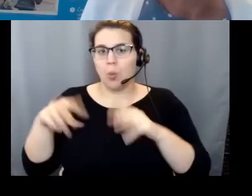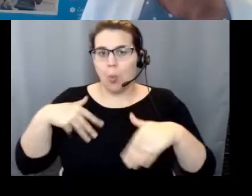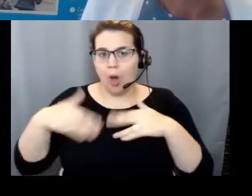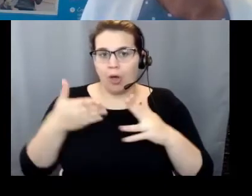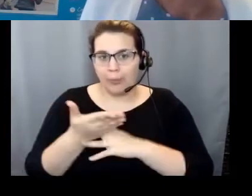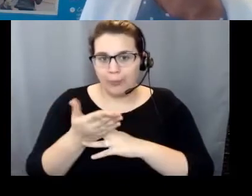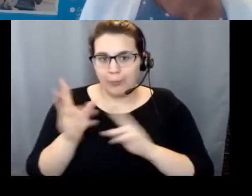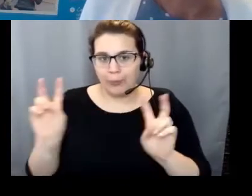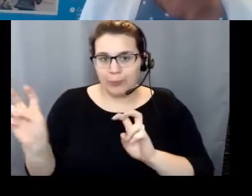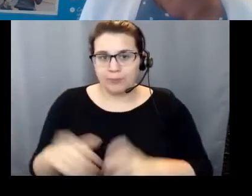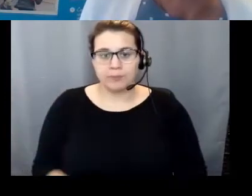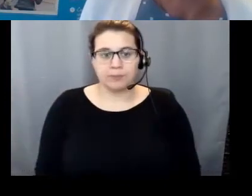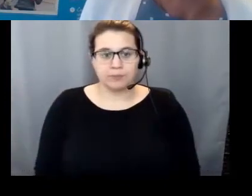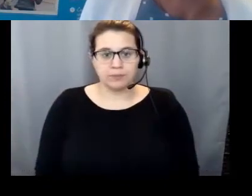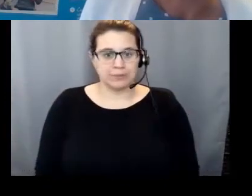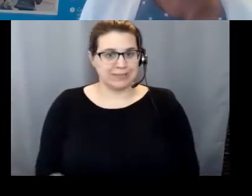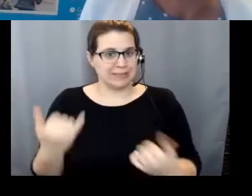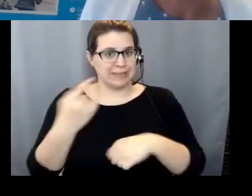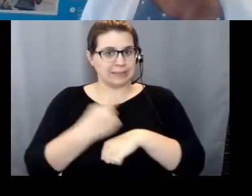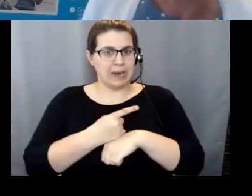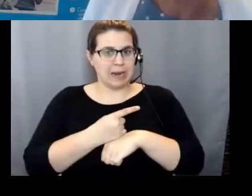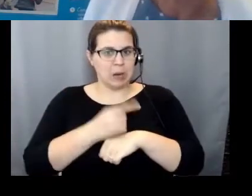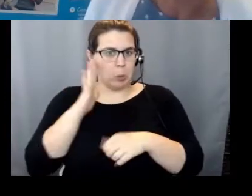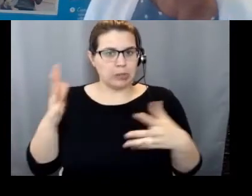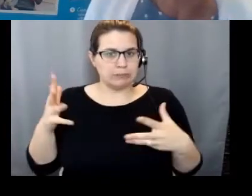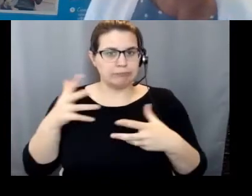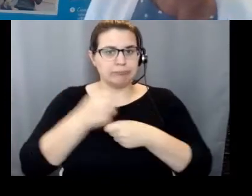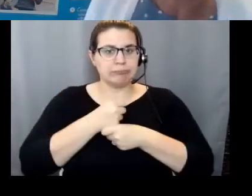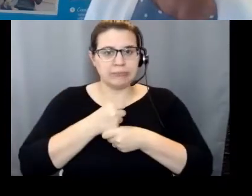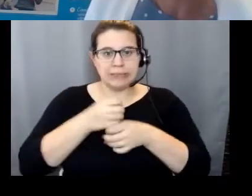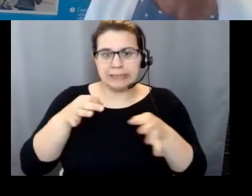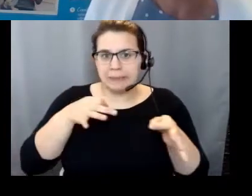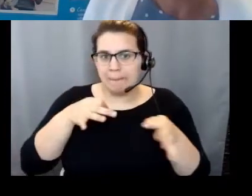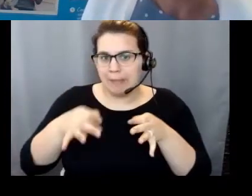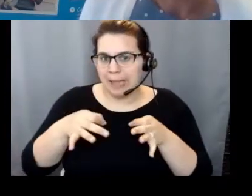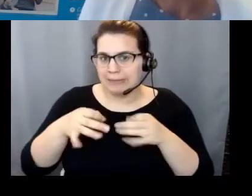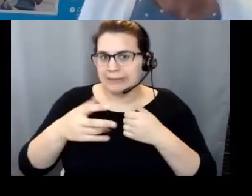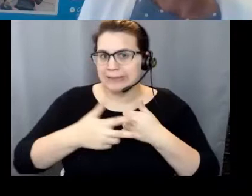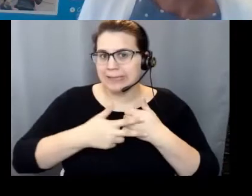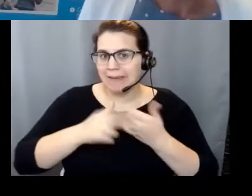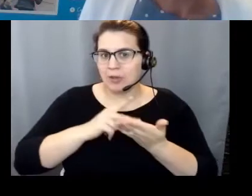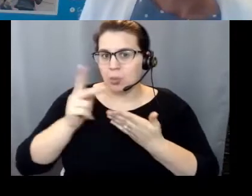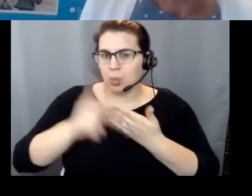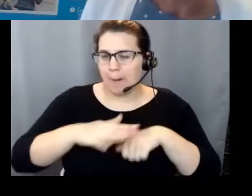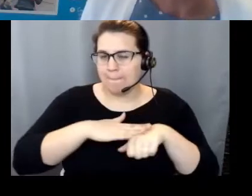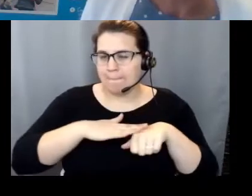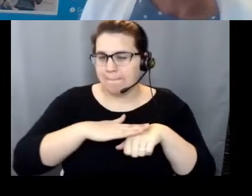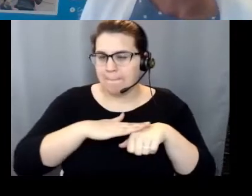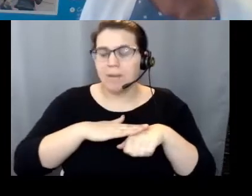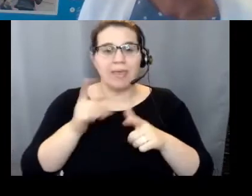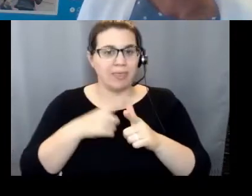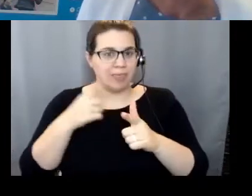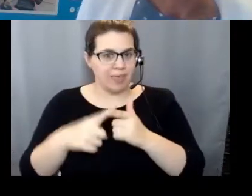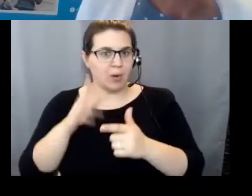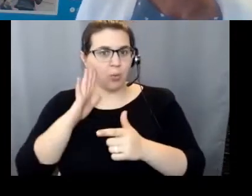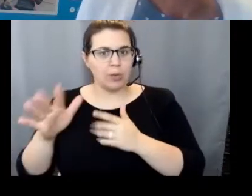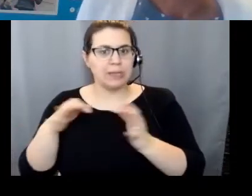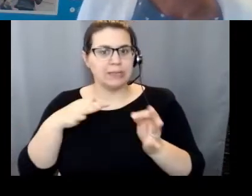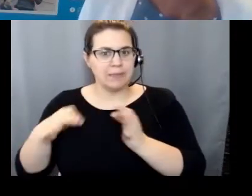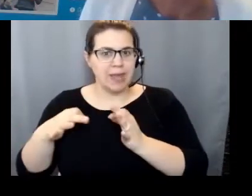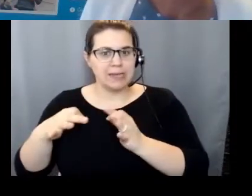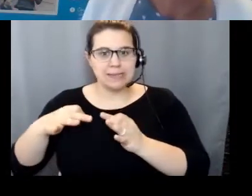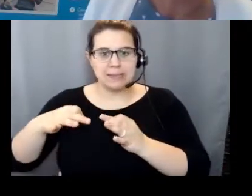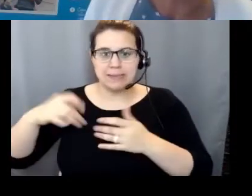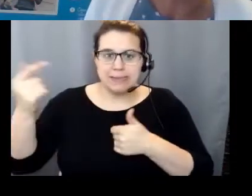will start off with a very brief overview of the WVABLE Savings Program, followed by a step-by-step walkthrough